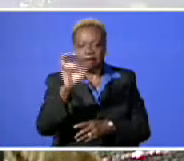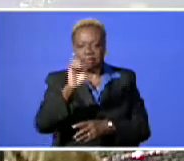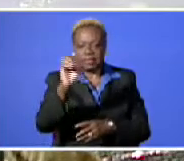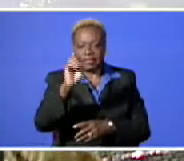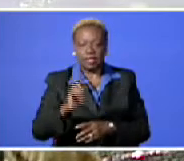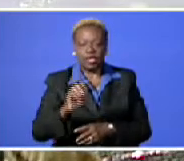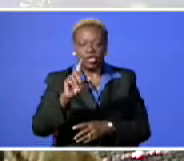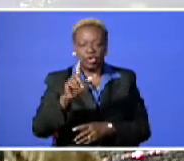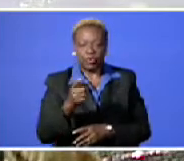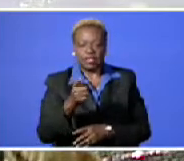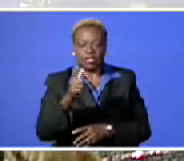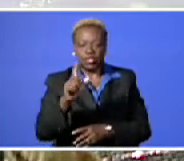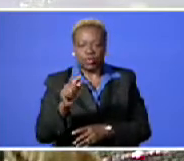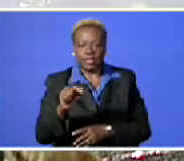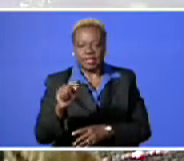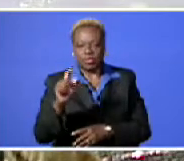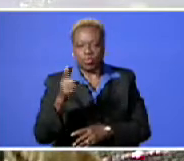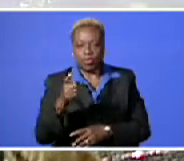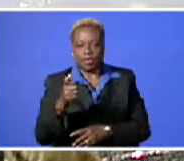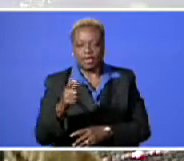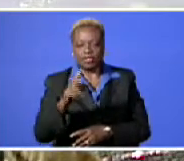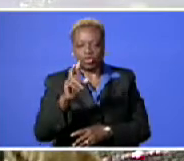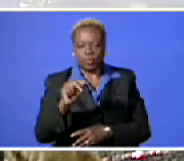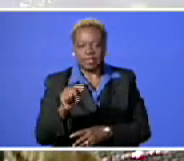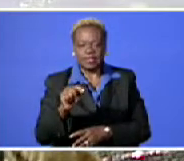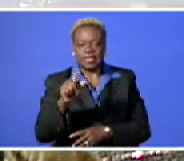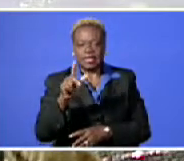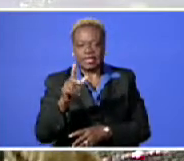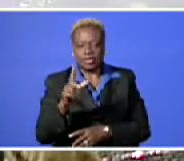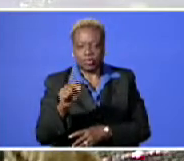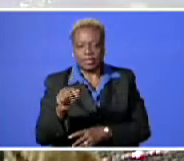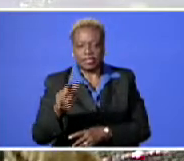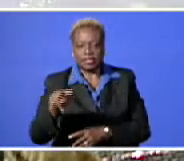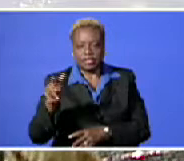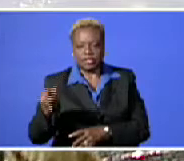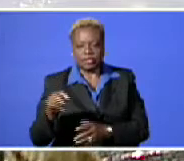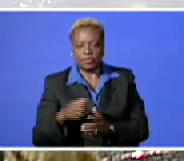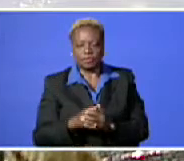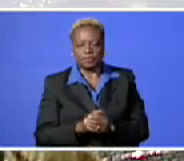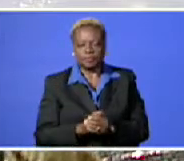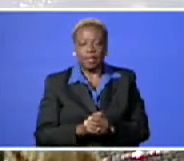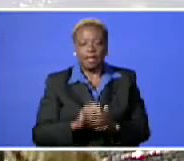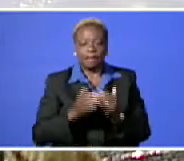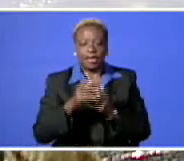2021-2022. That's before declining to 73.7% by